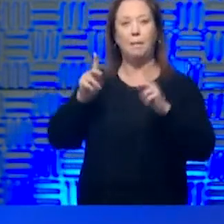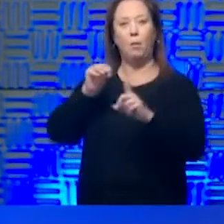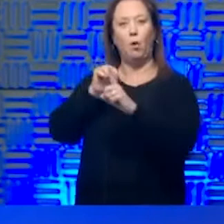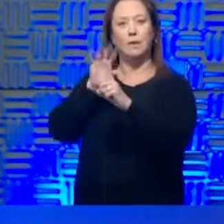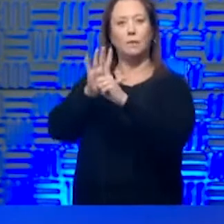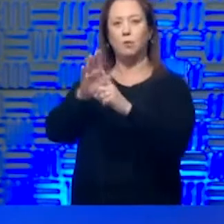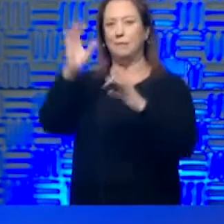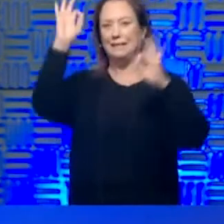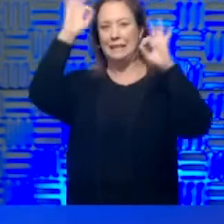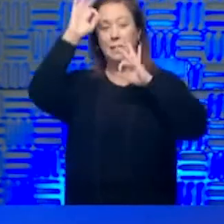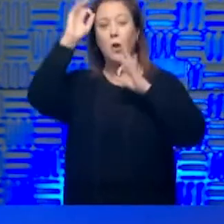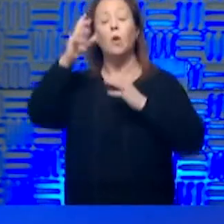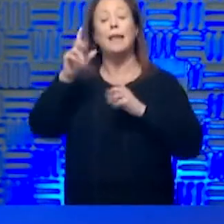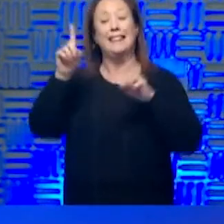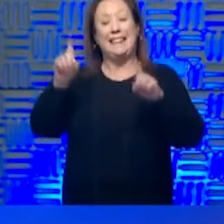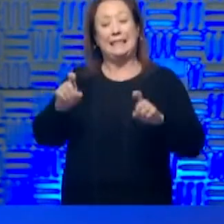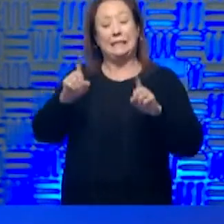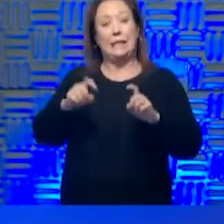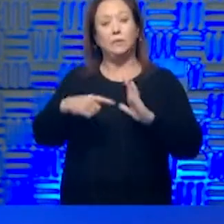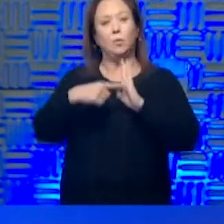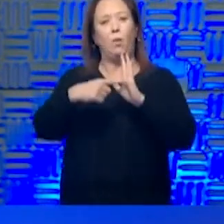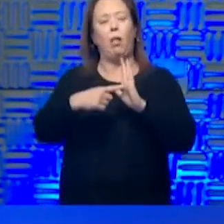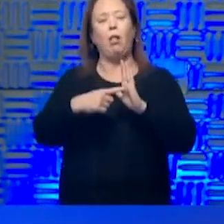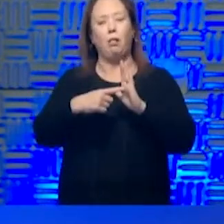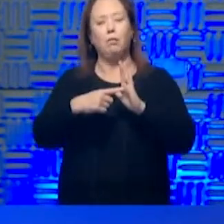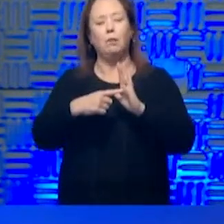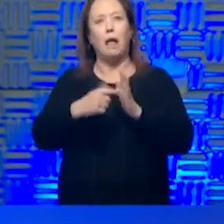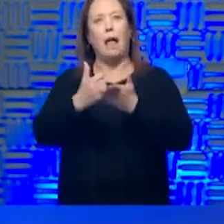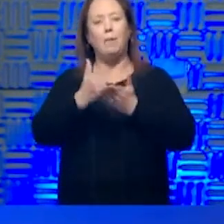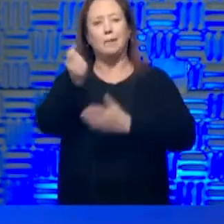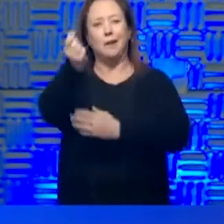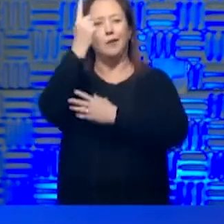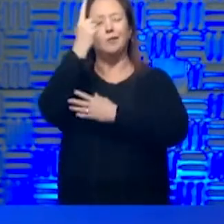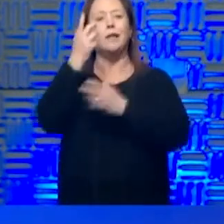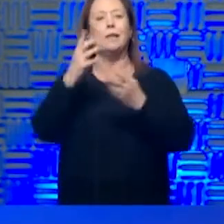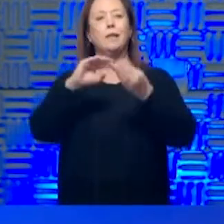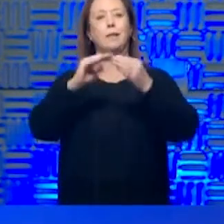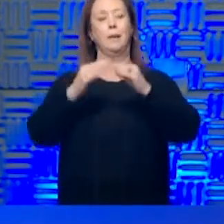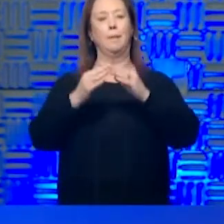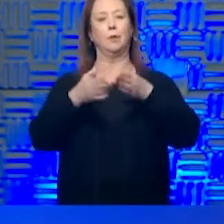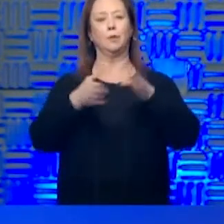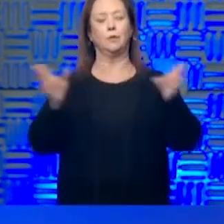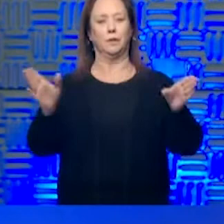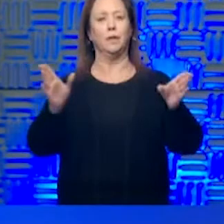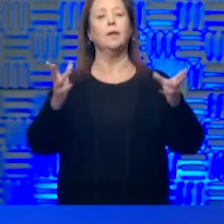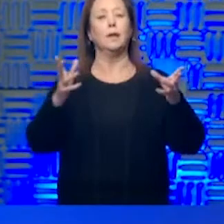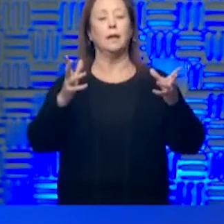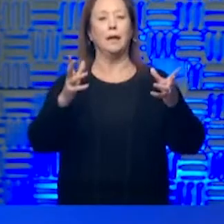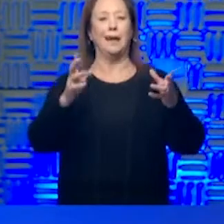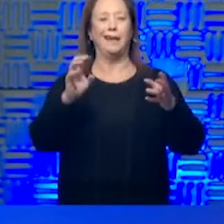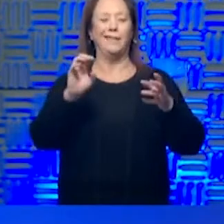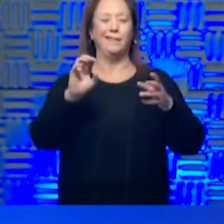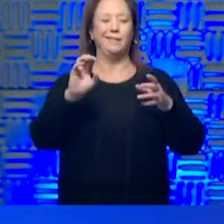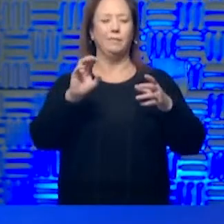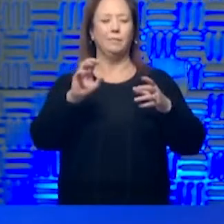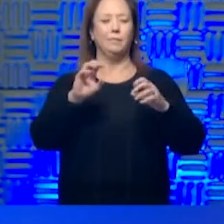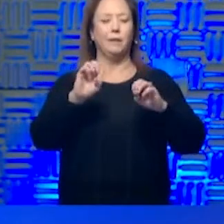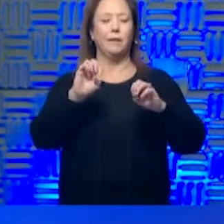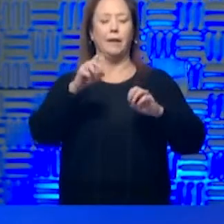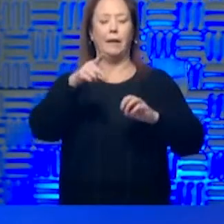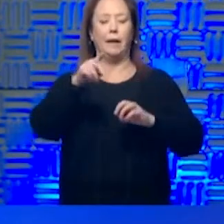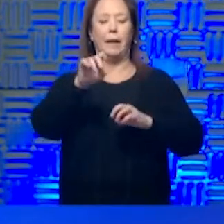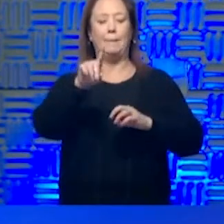know. By doing these tests, we can better estimate the overall prevalence and the epidemiology of